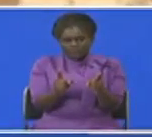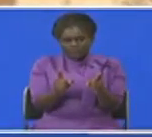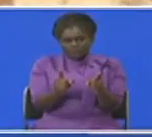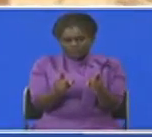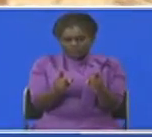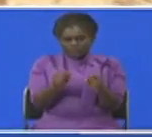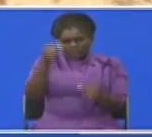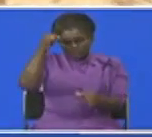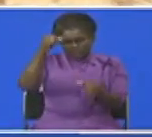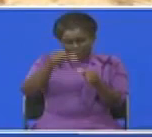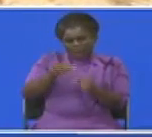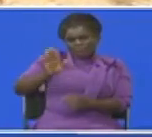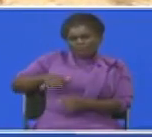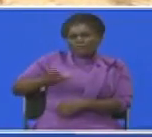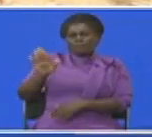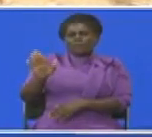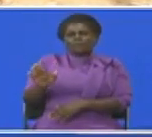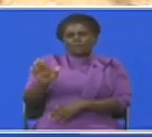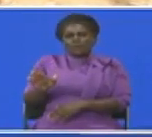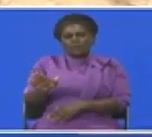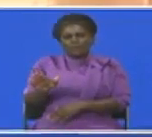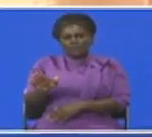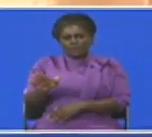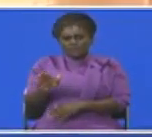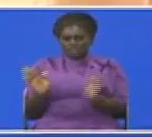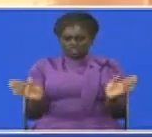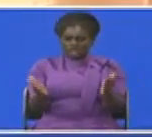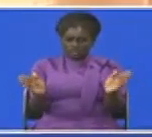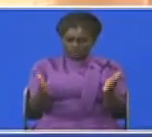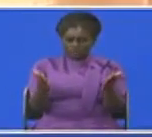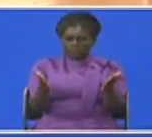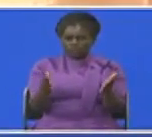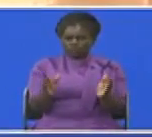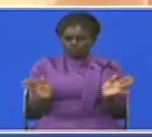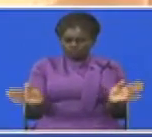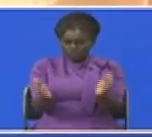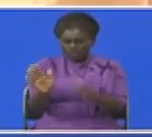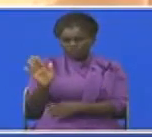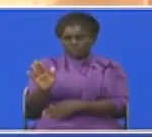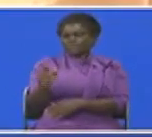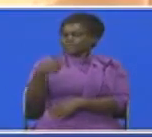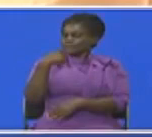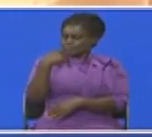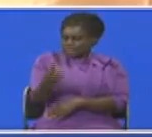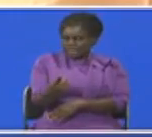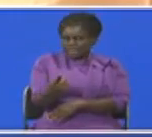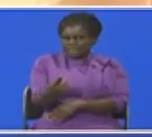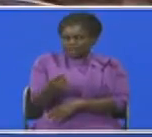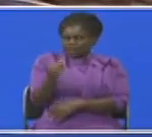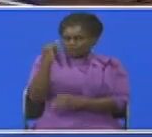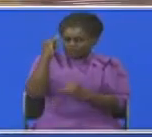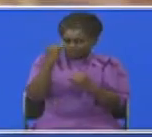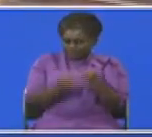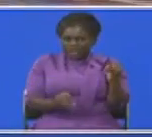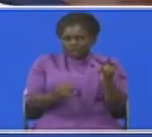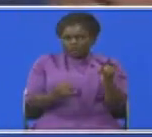deep into memories of her mother and using her words of encouragement as the fuel for her motivation. She says it was this last kick